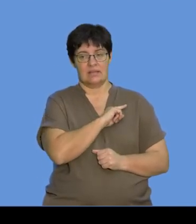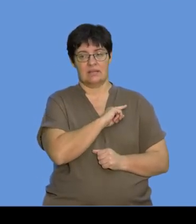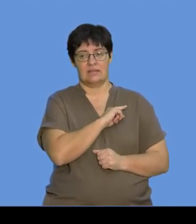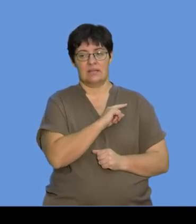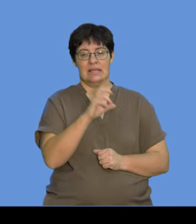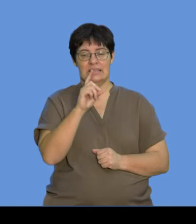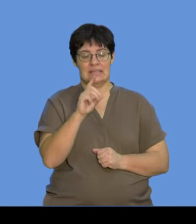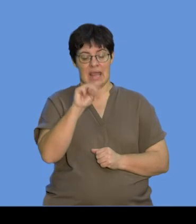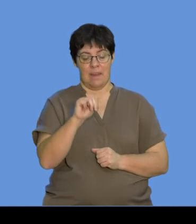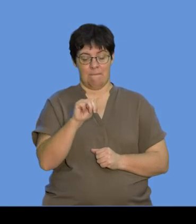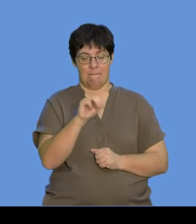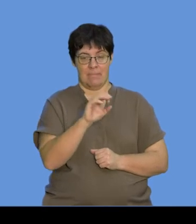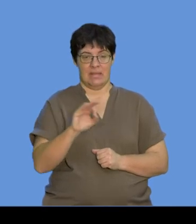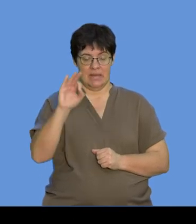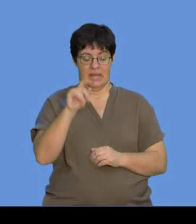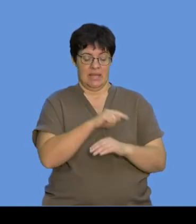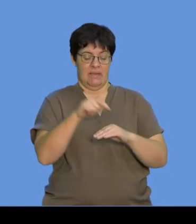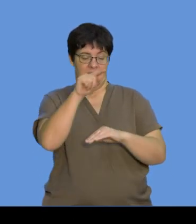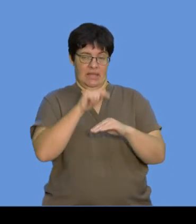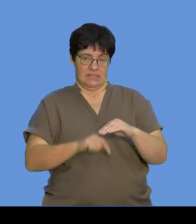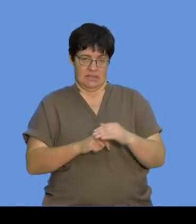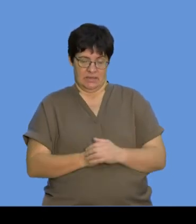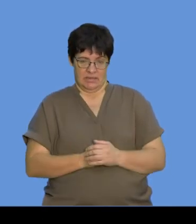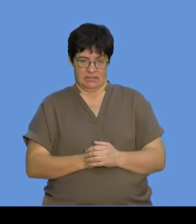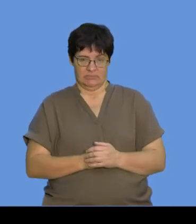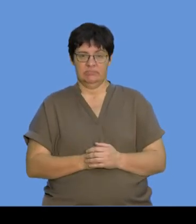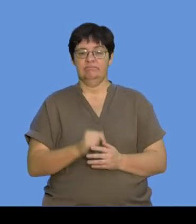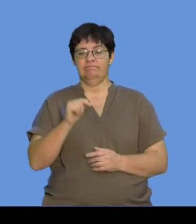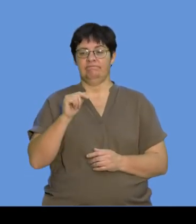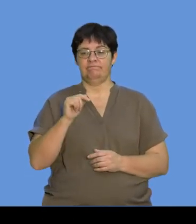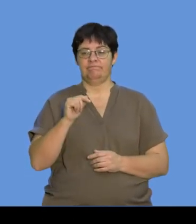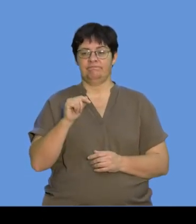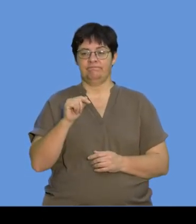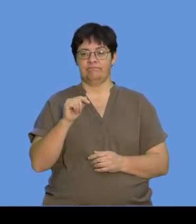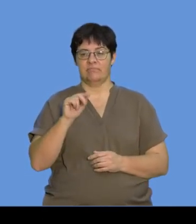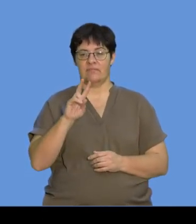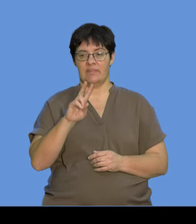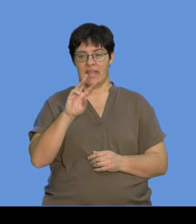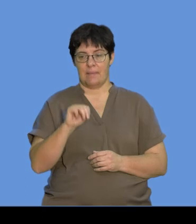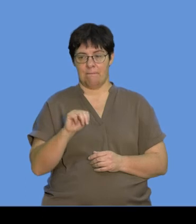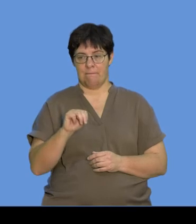volume divided by the cubic decimeters per mole, okay?